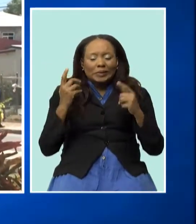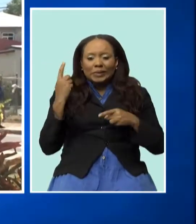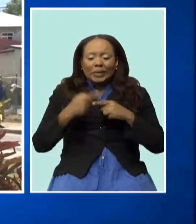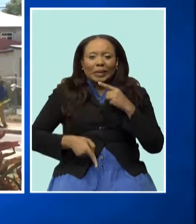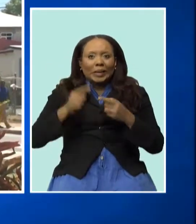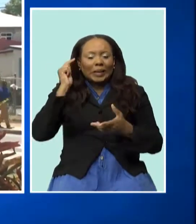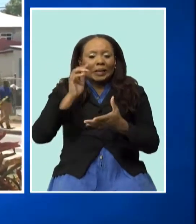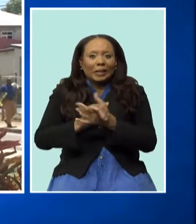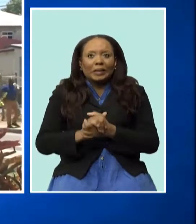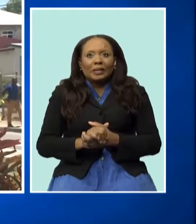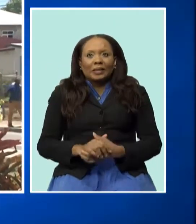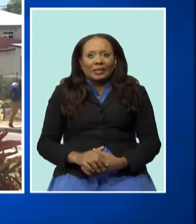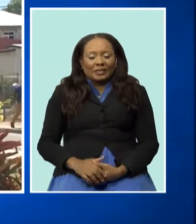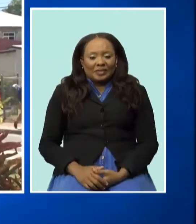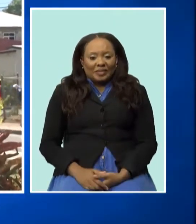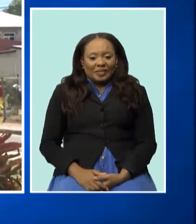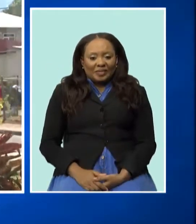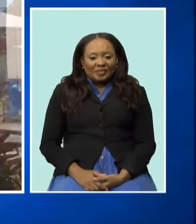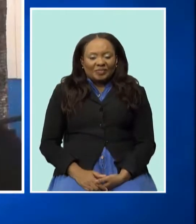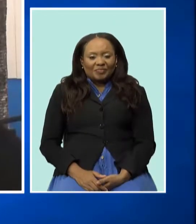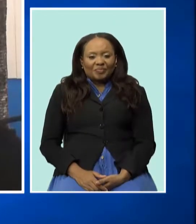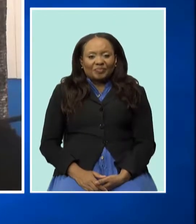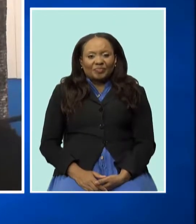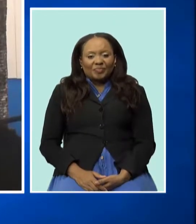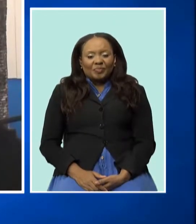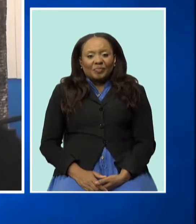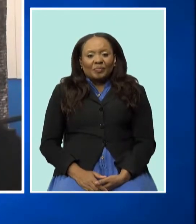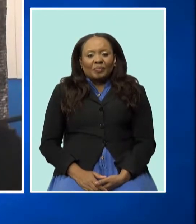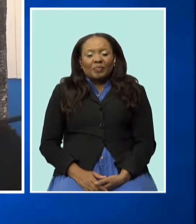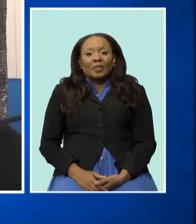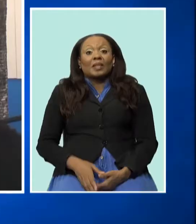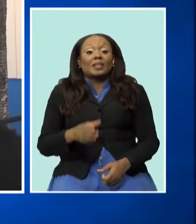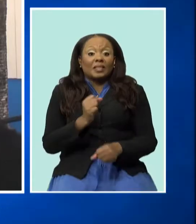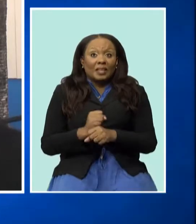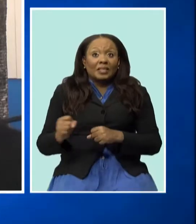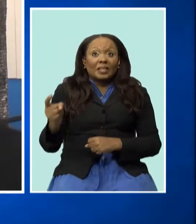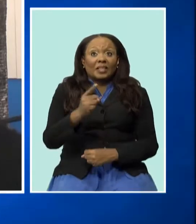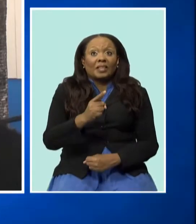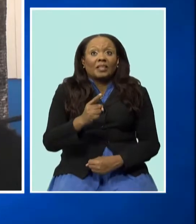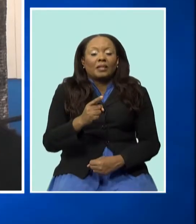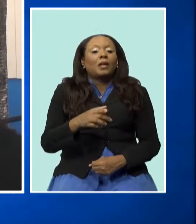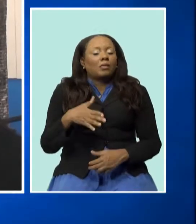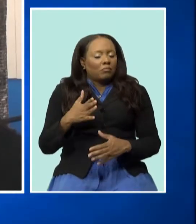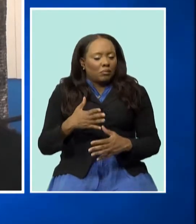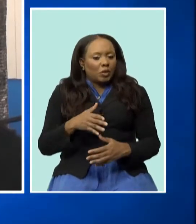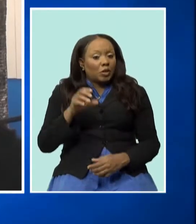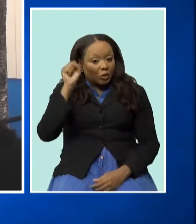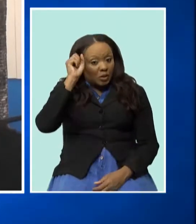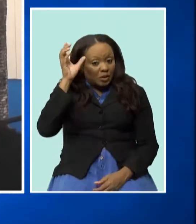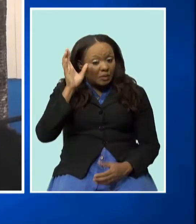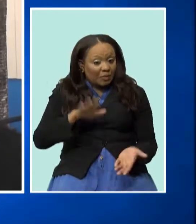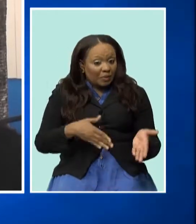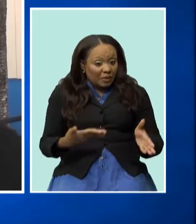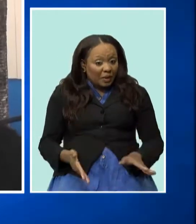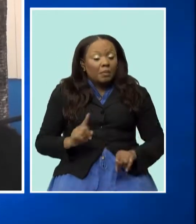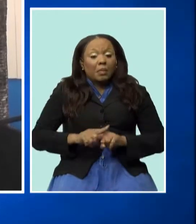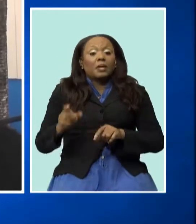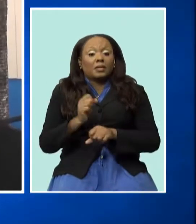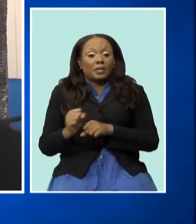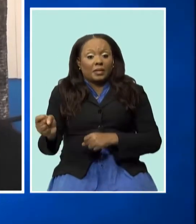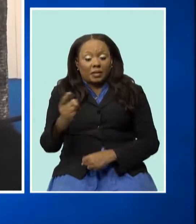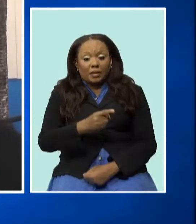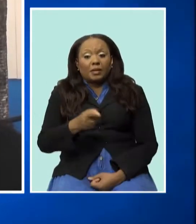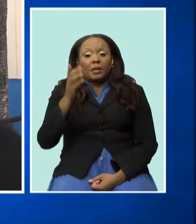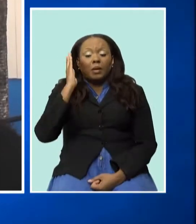And our 100th birthday will in fact be next year, 2024. we want